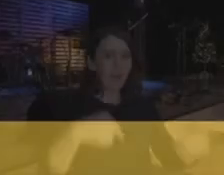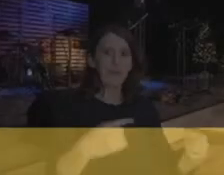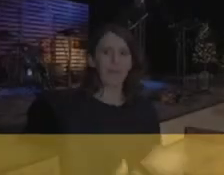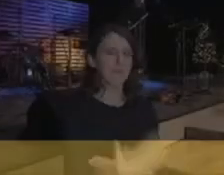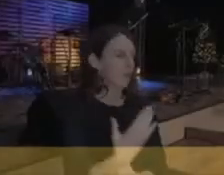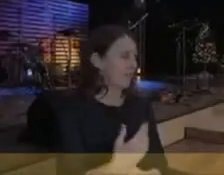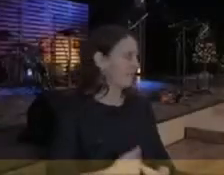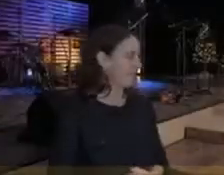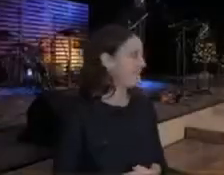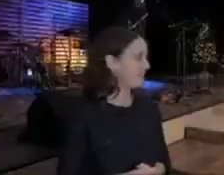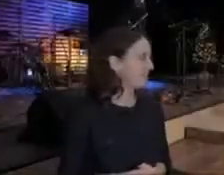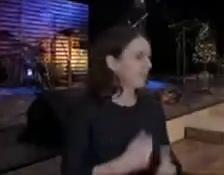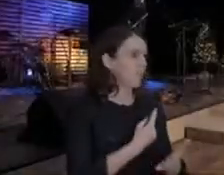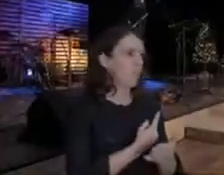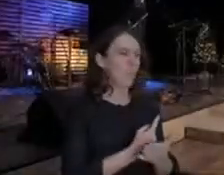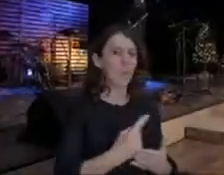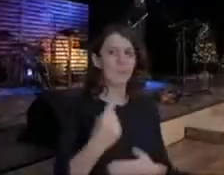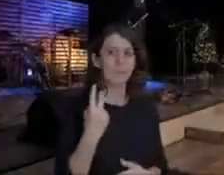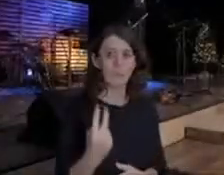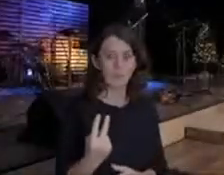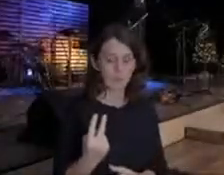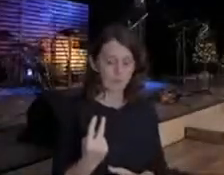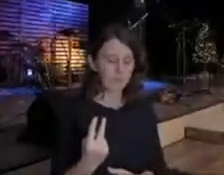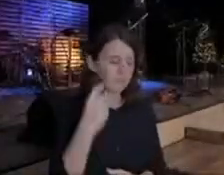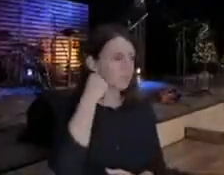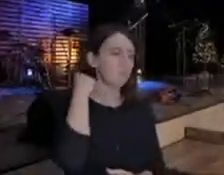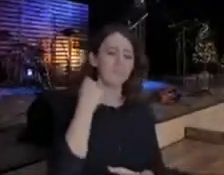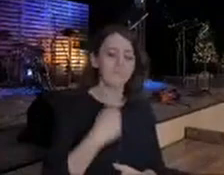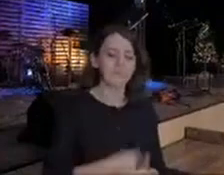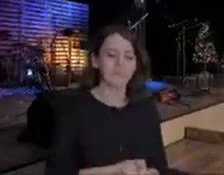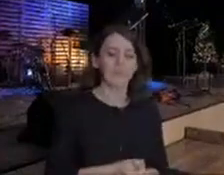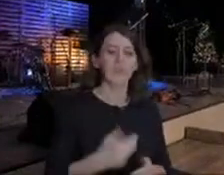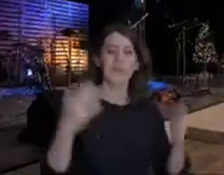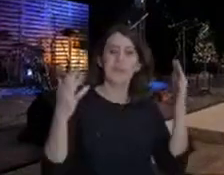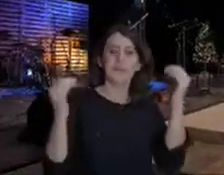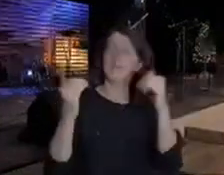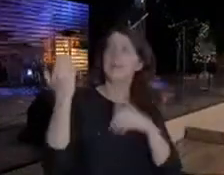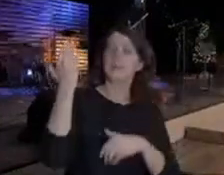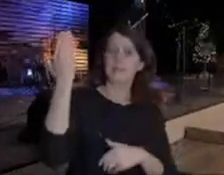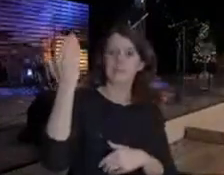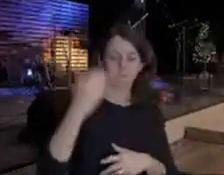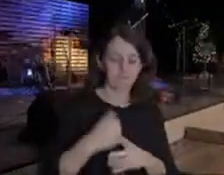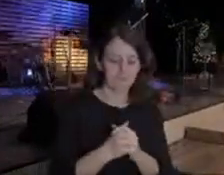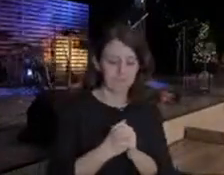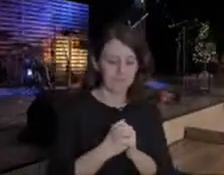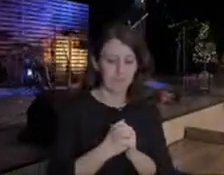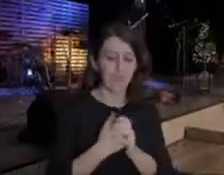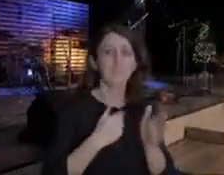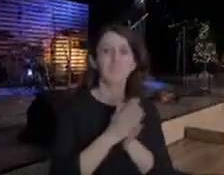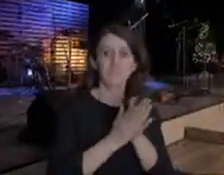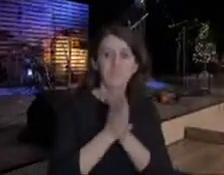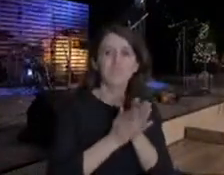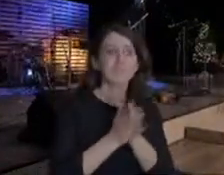We are in week two of our Advent series called The Expected One. I am looking forward